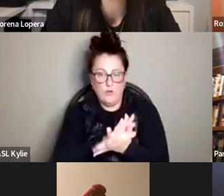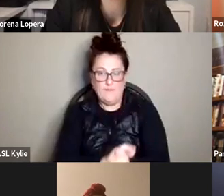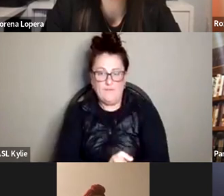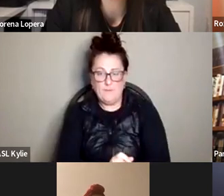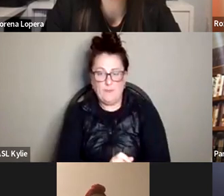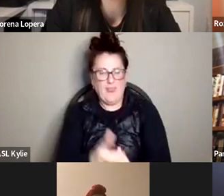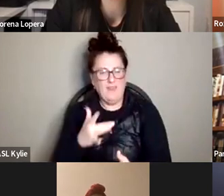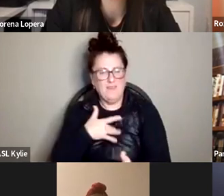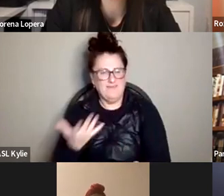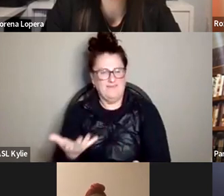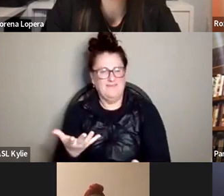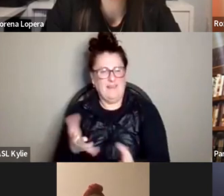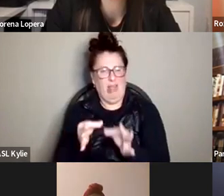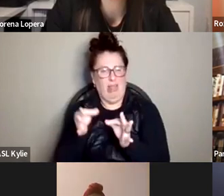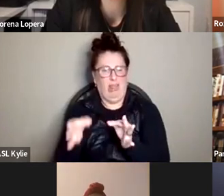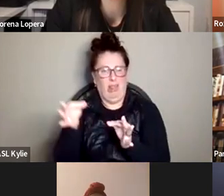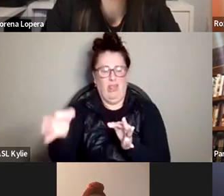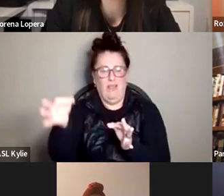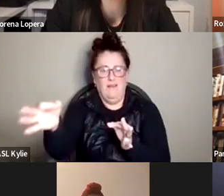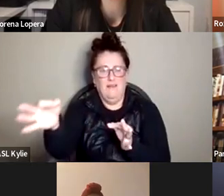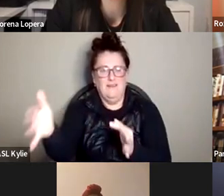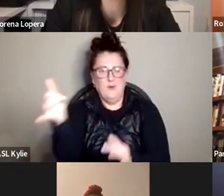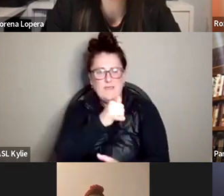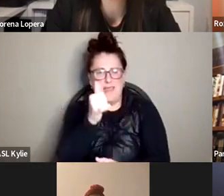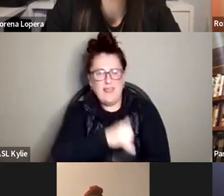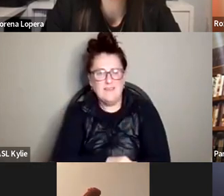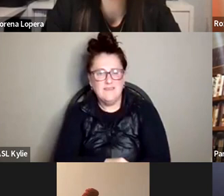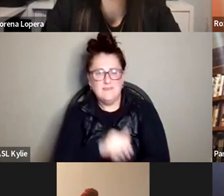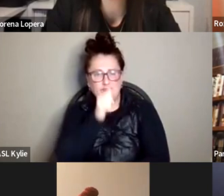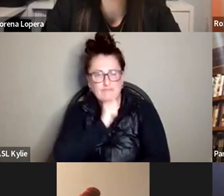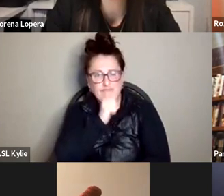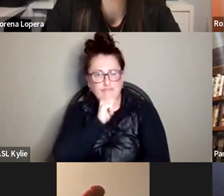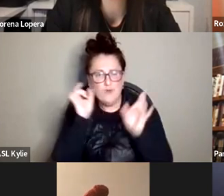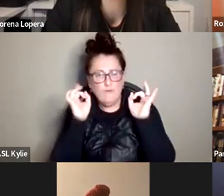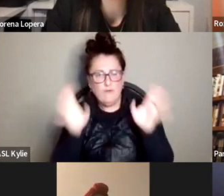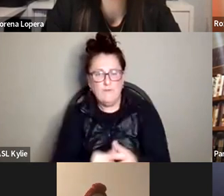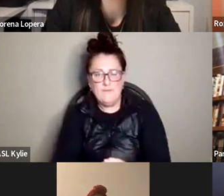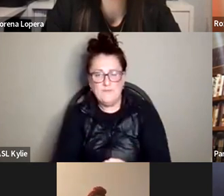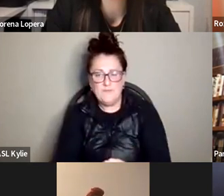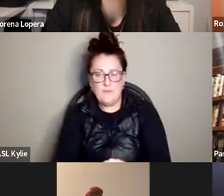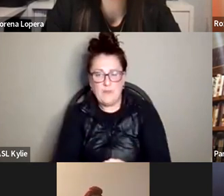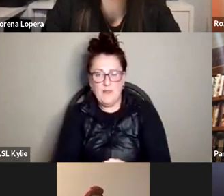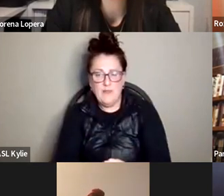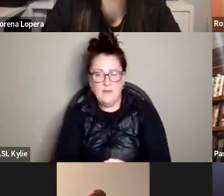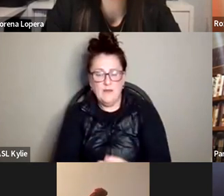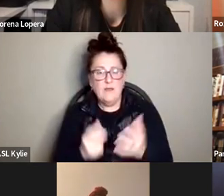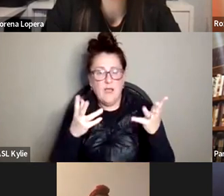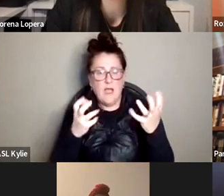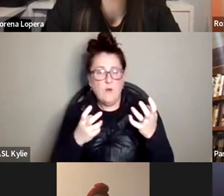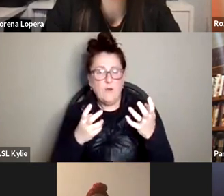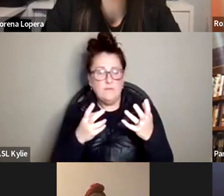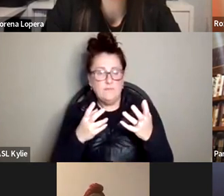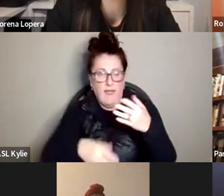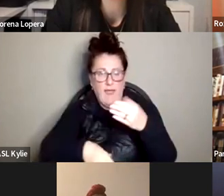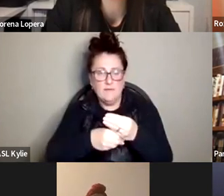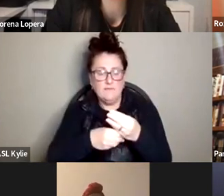just felt like that was just way too long. It was really ridiculous what I had to go through. I also want to say, just piggybacking off of